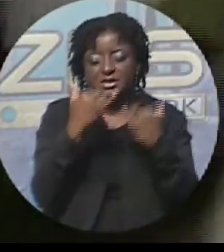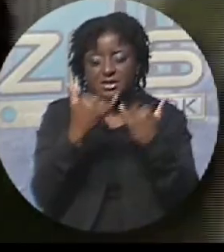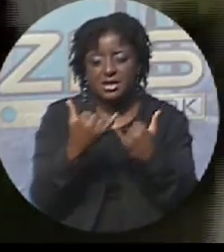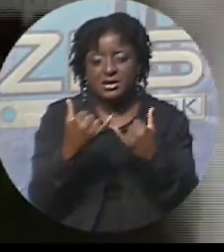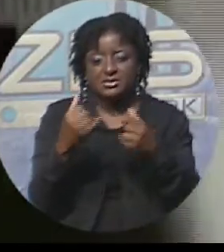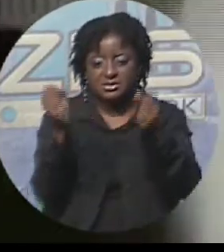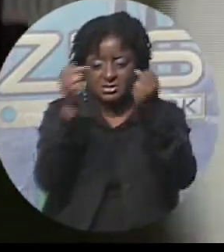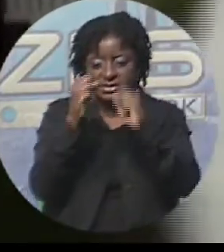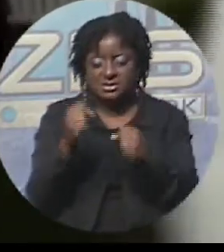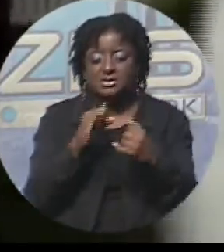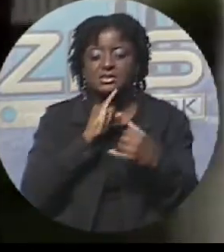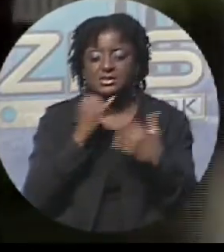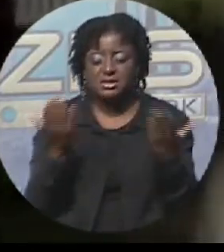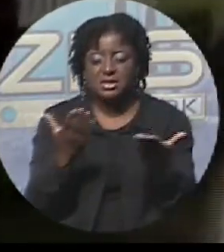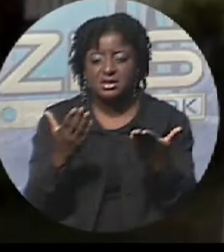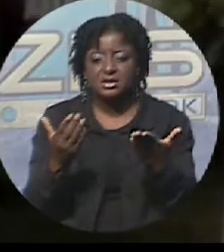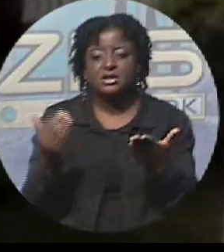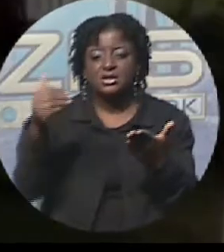is essential.